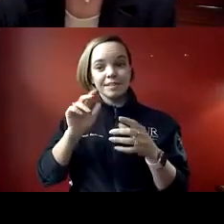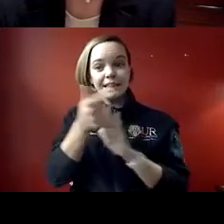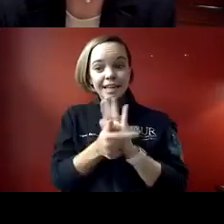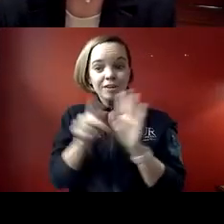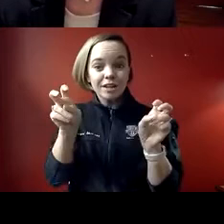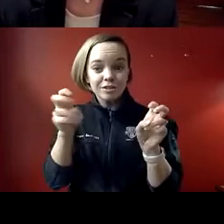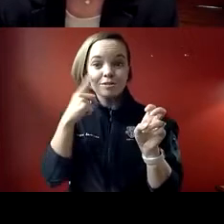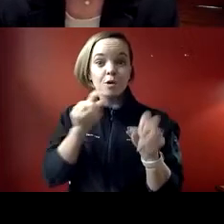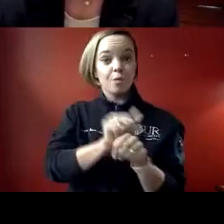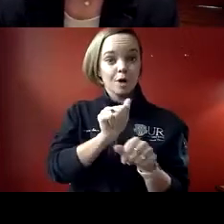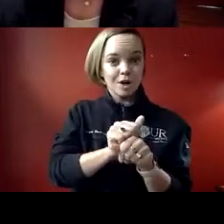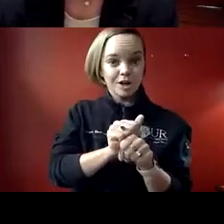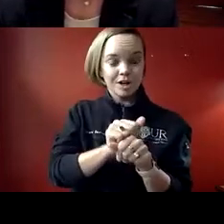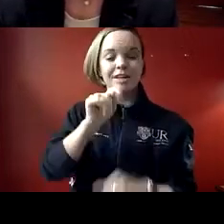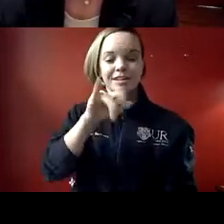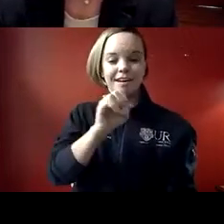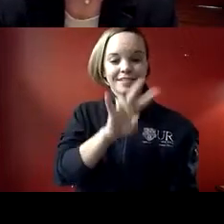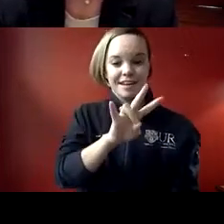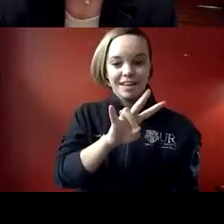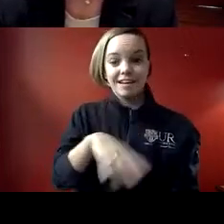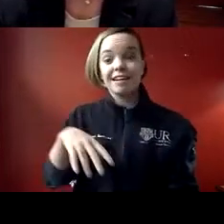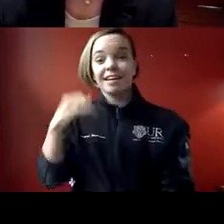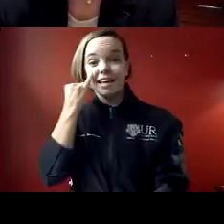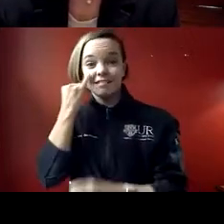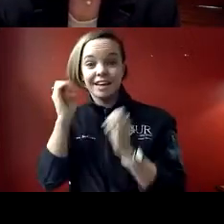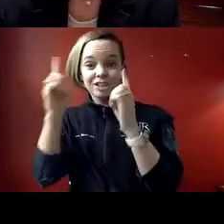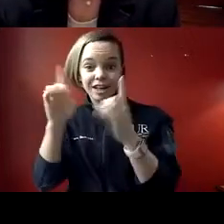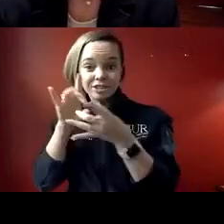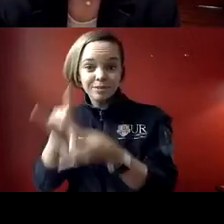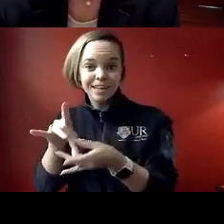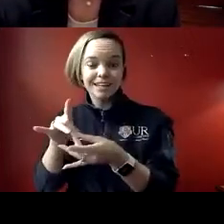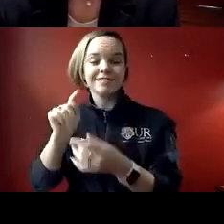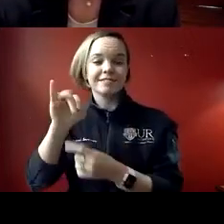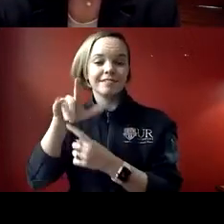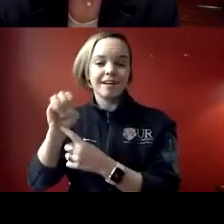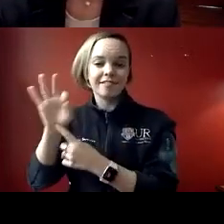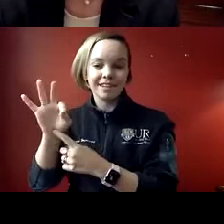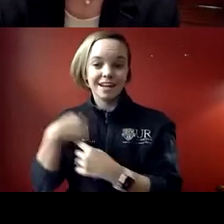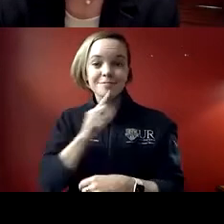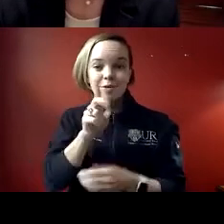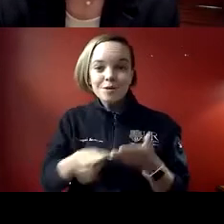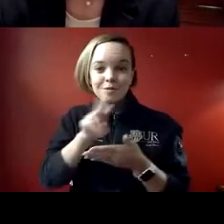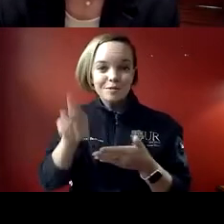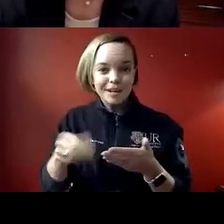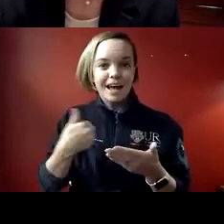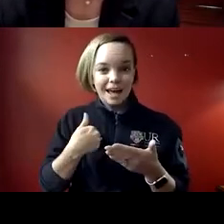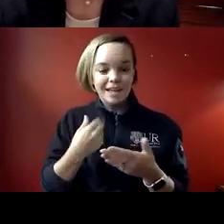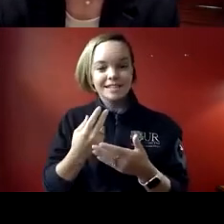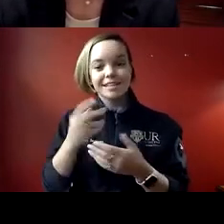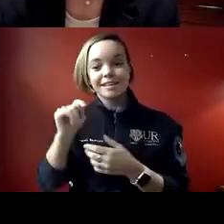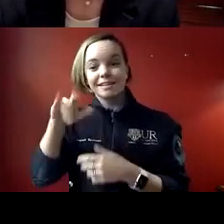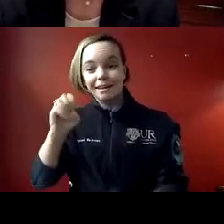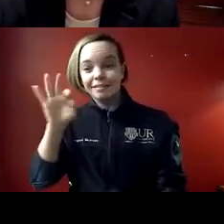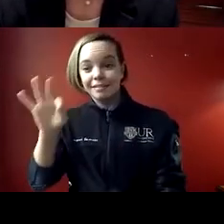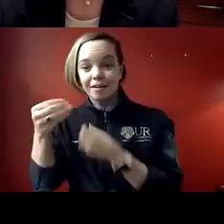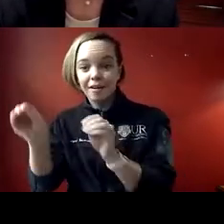talk about what's going on in an education institute, it's Title IX. I'm sure University of Rochester has a Title IX office. At the